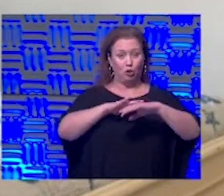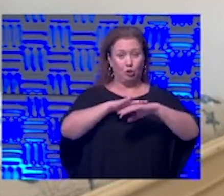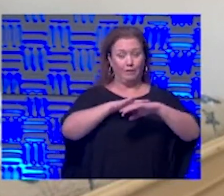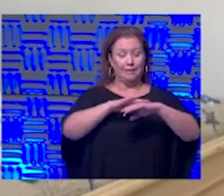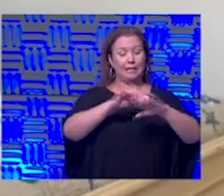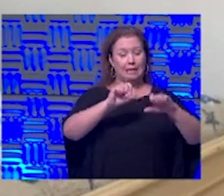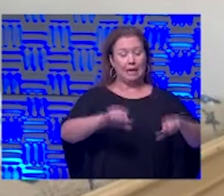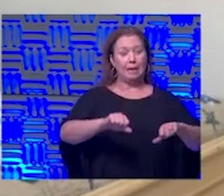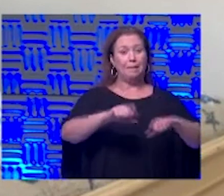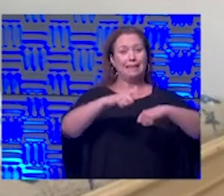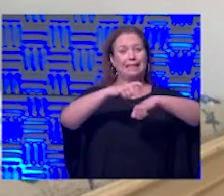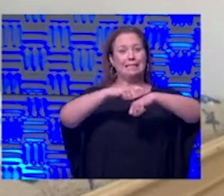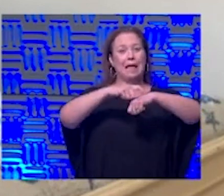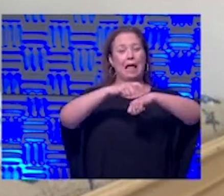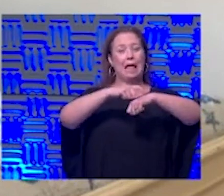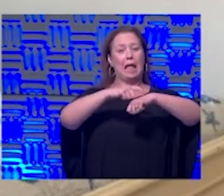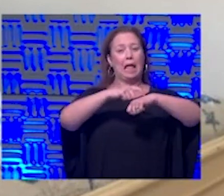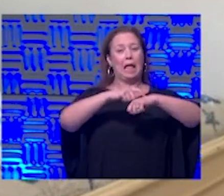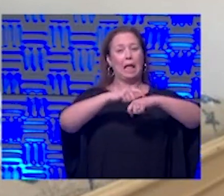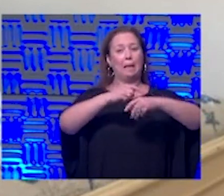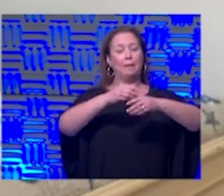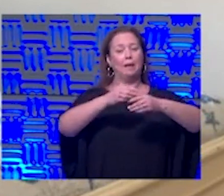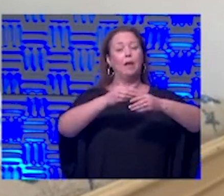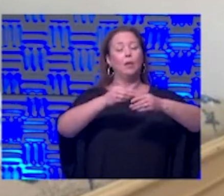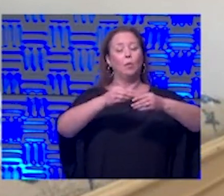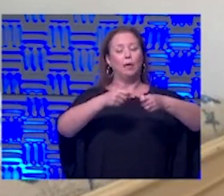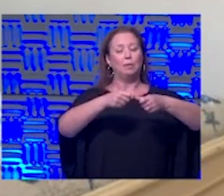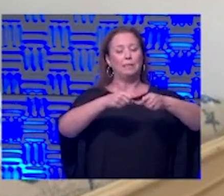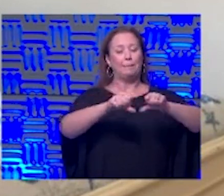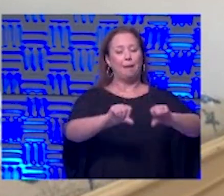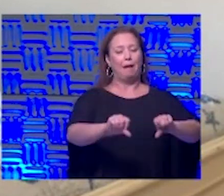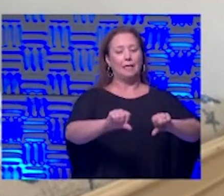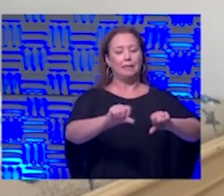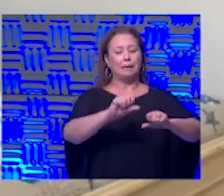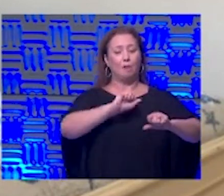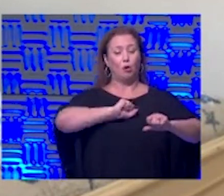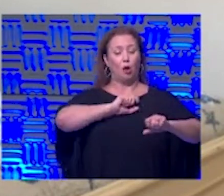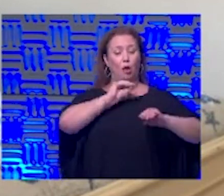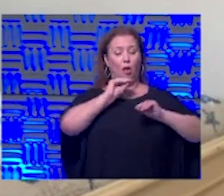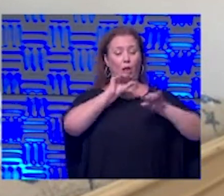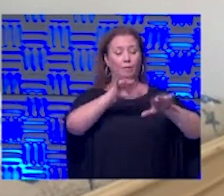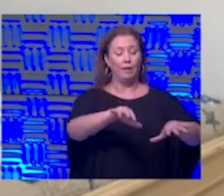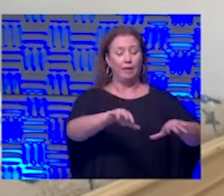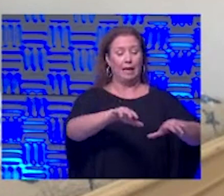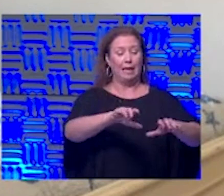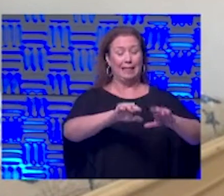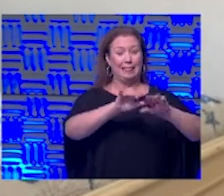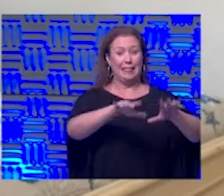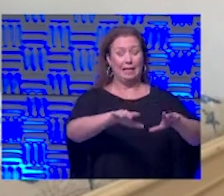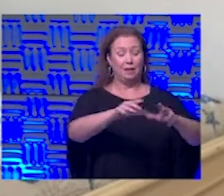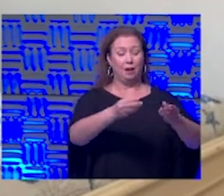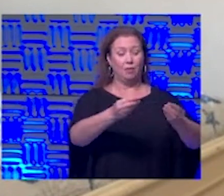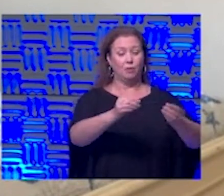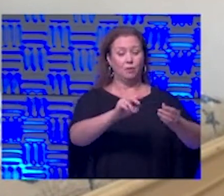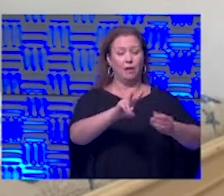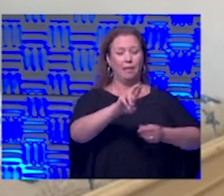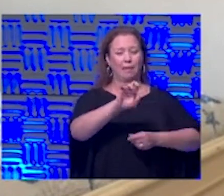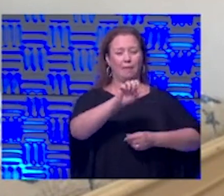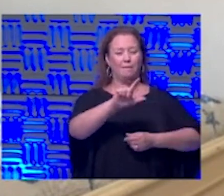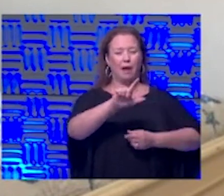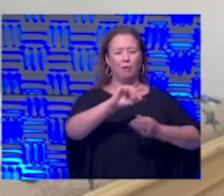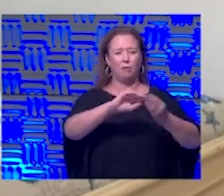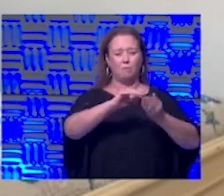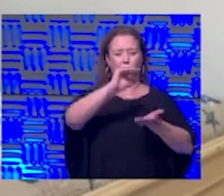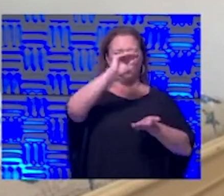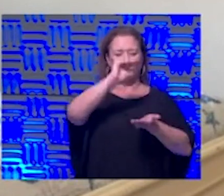goes out from when they were deposited on the surfaces, either by a cough or sneeze or touching, that viral load will decrease